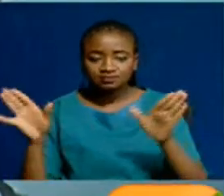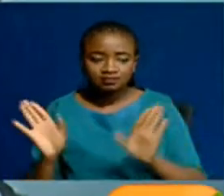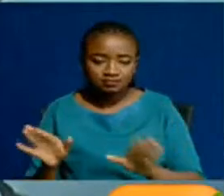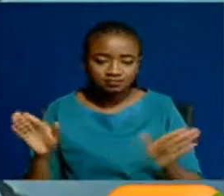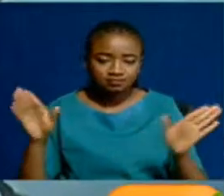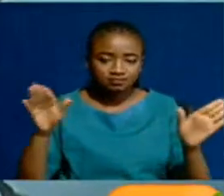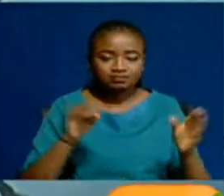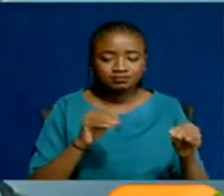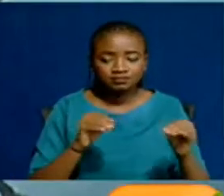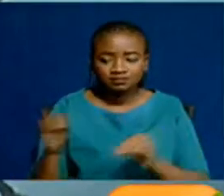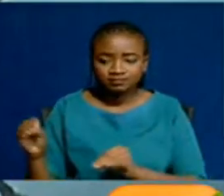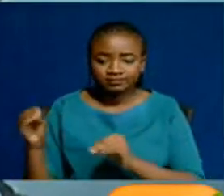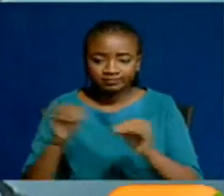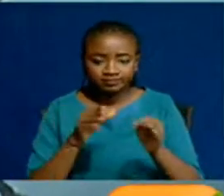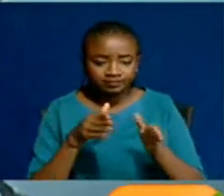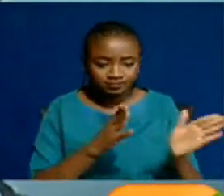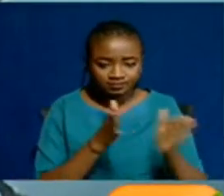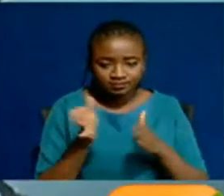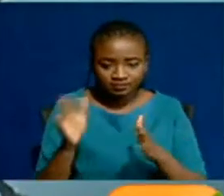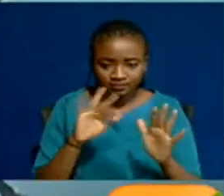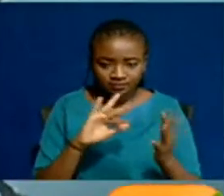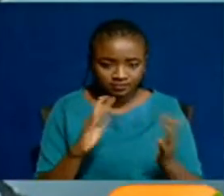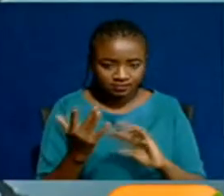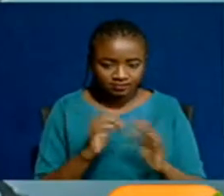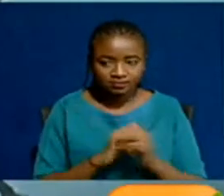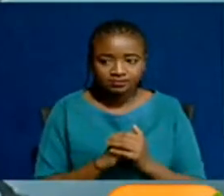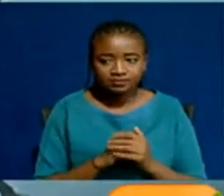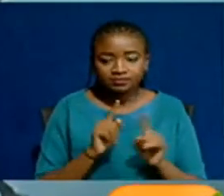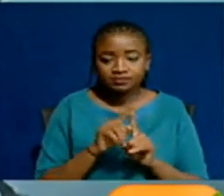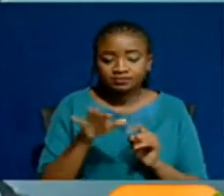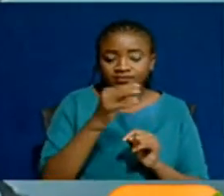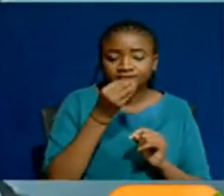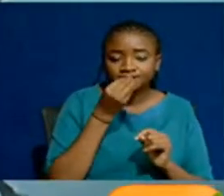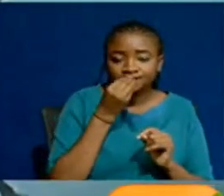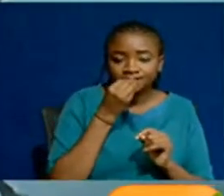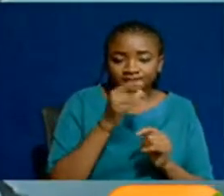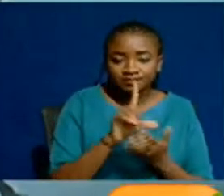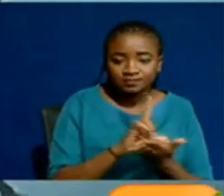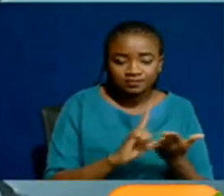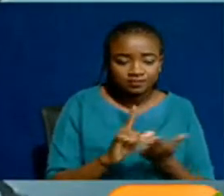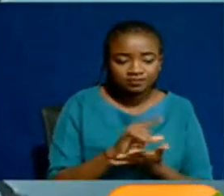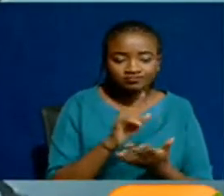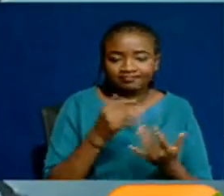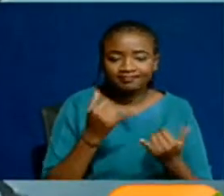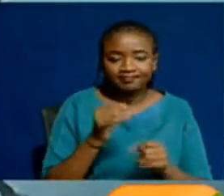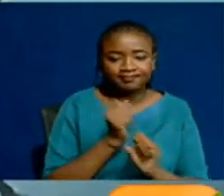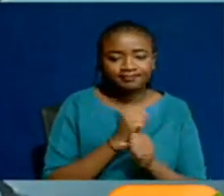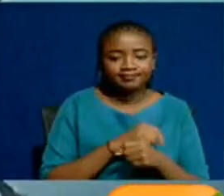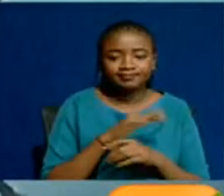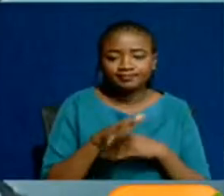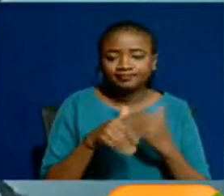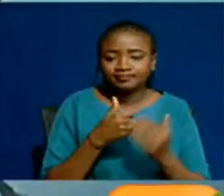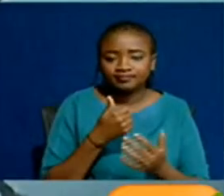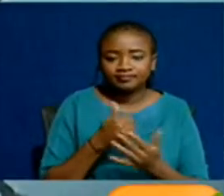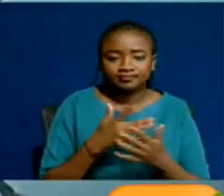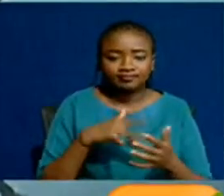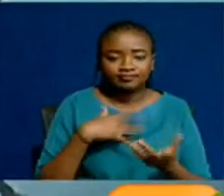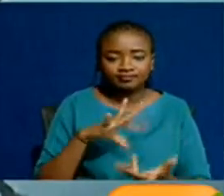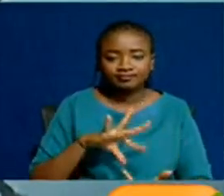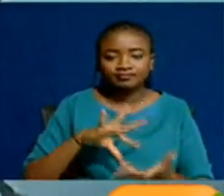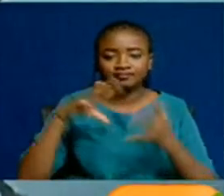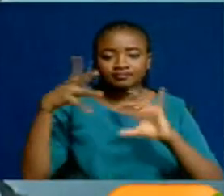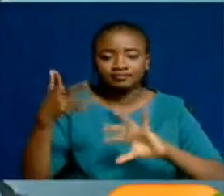striking feeding grounds, and throwing entire ecosystems off balance. Take a